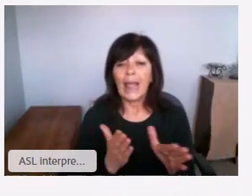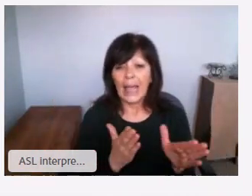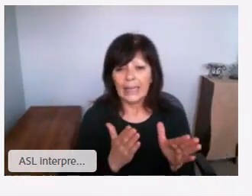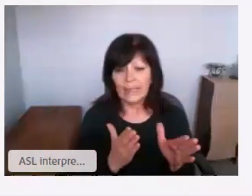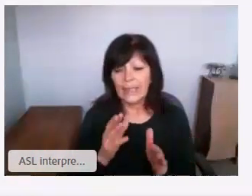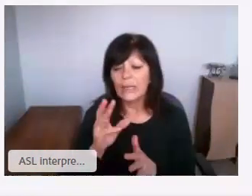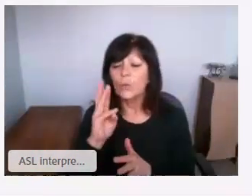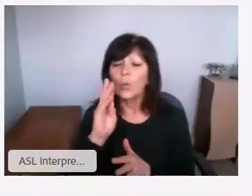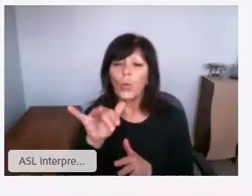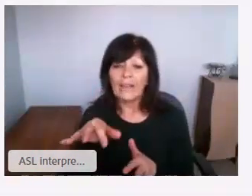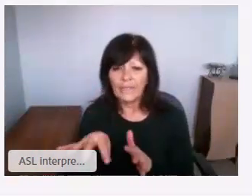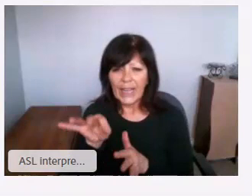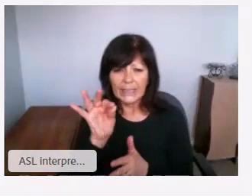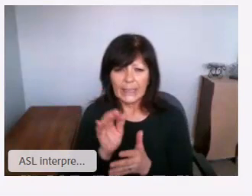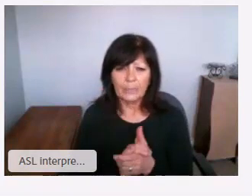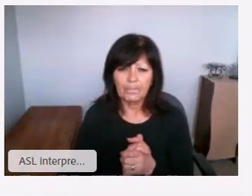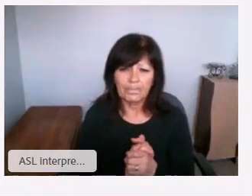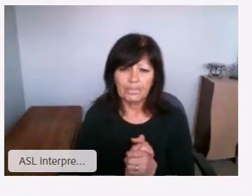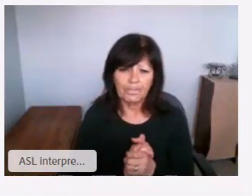wayfinding.